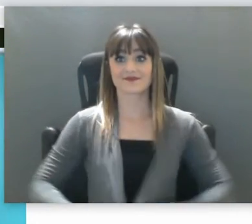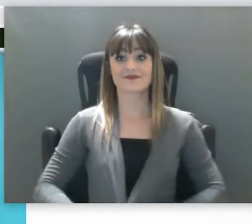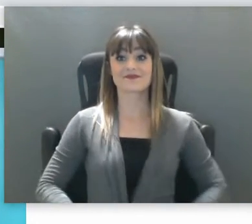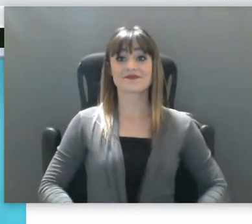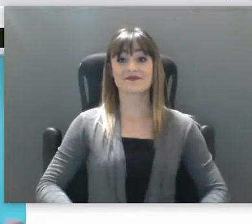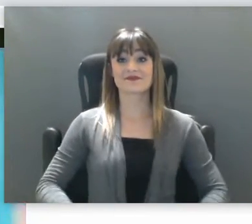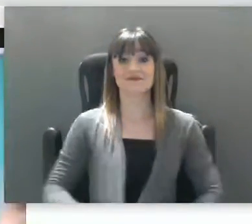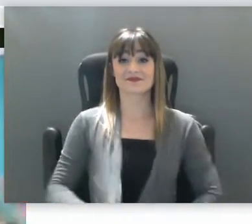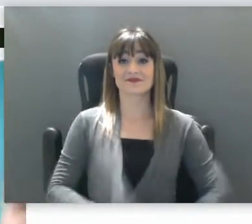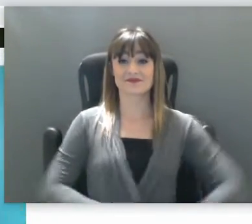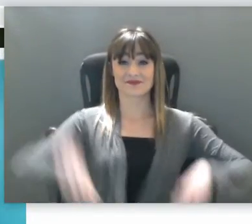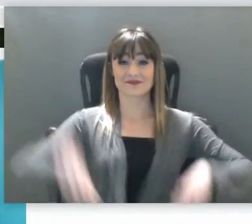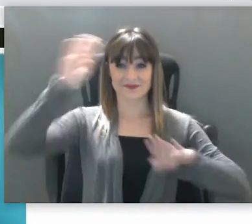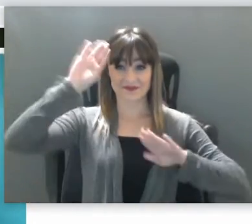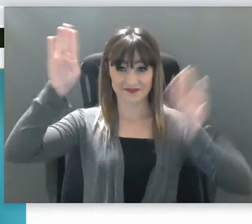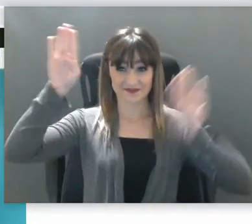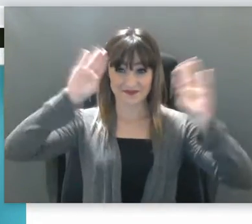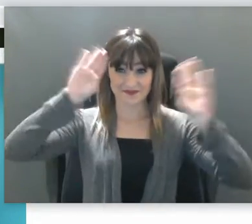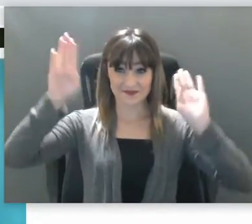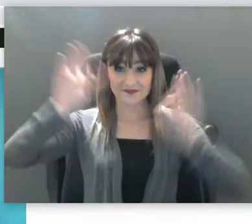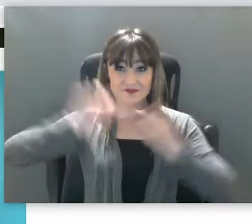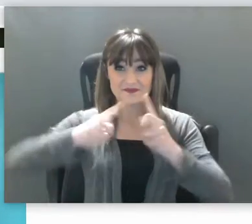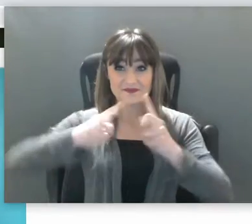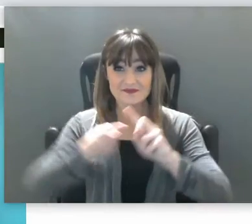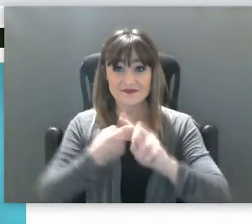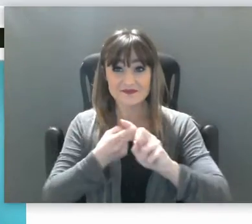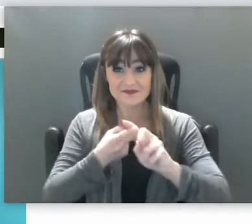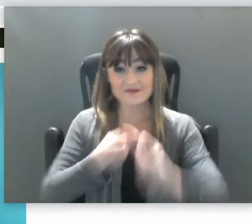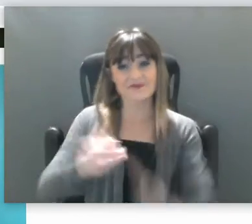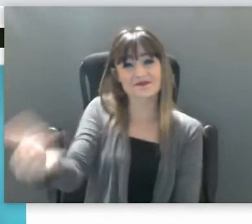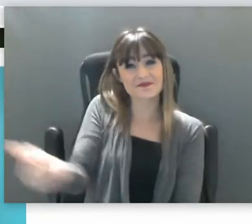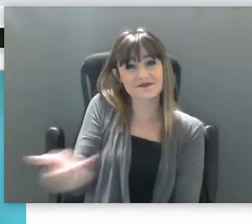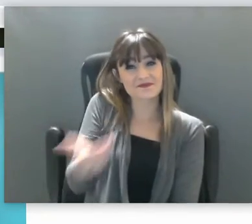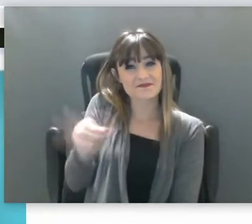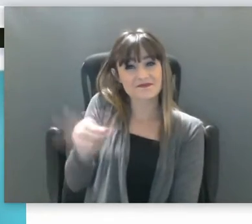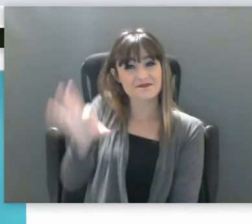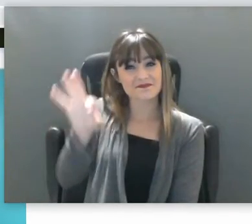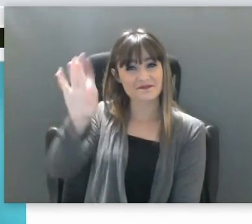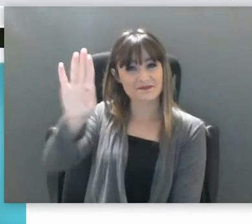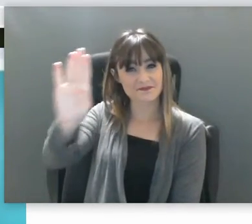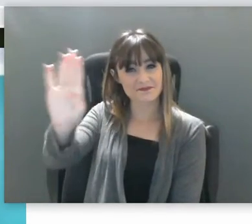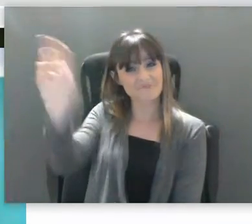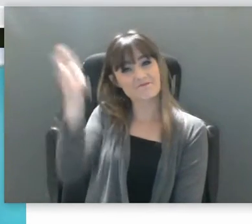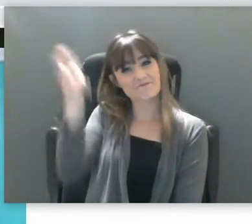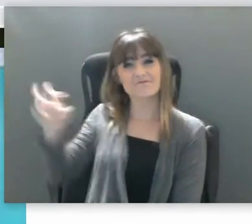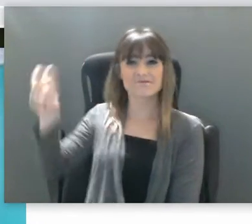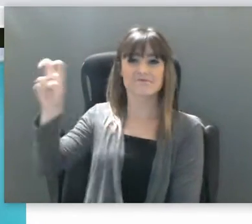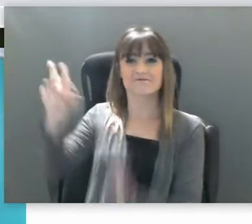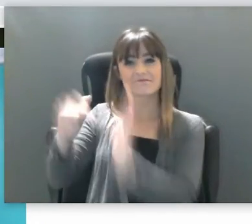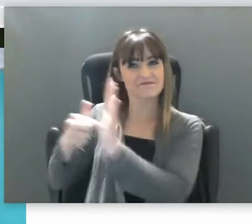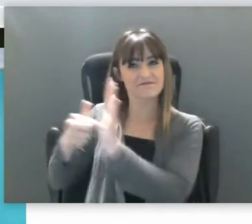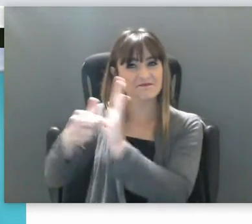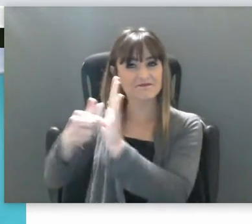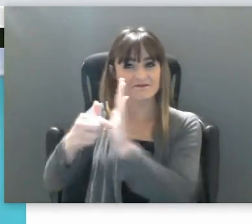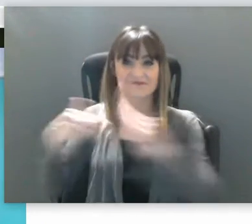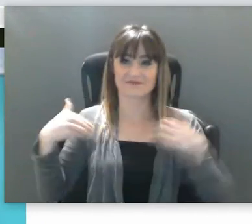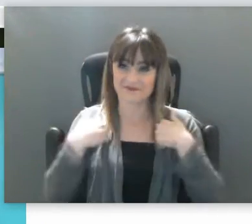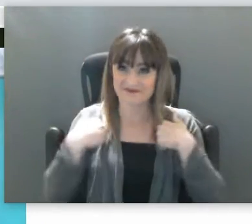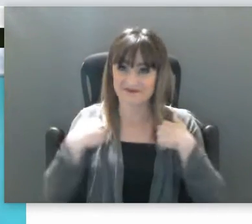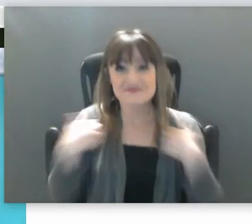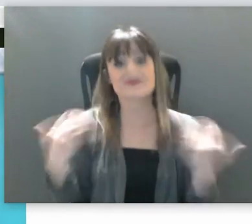Hello, friends. Welcome to your Facebook field trip. We're so glad that you're here today. Let me get a few waves or